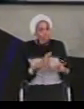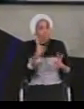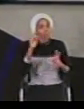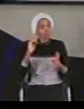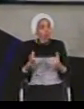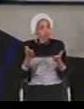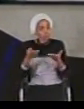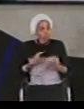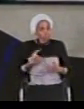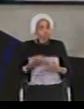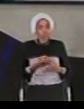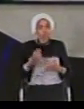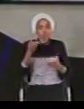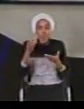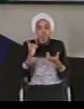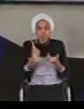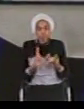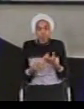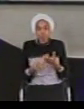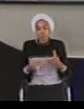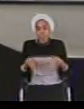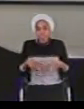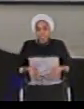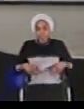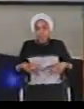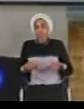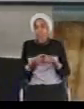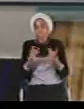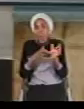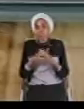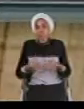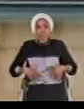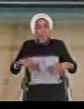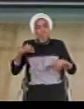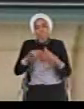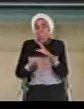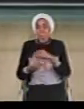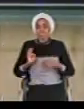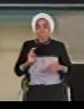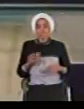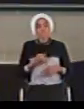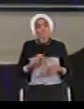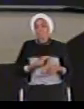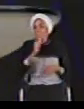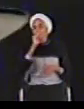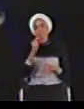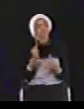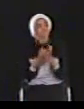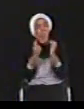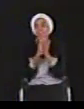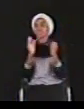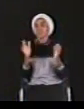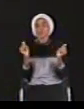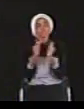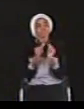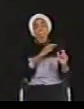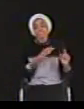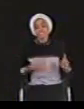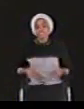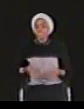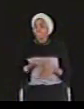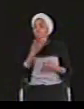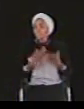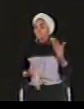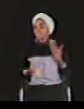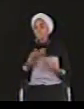the Savior, the Redeemer, lives within us. I am crucified with Christ. Nevertheless, I live, yet